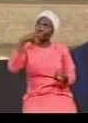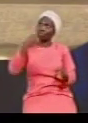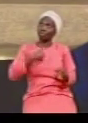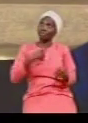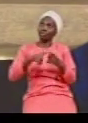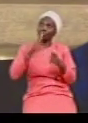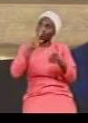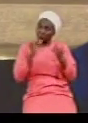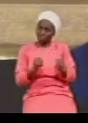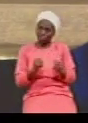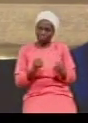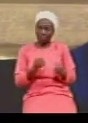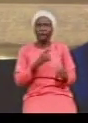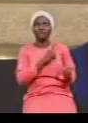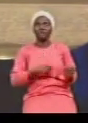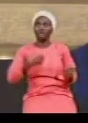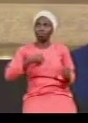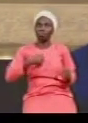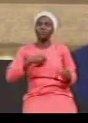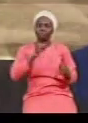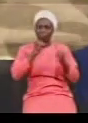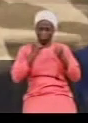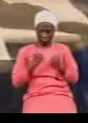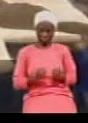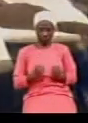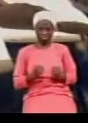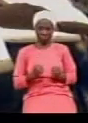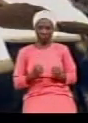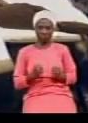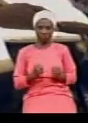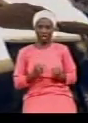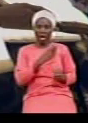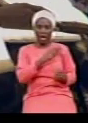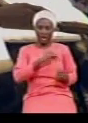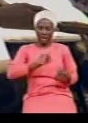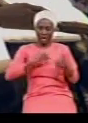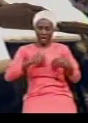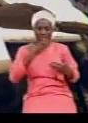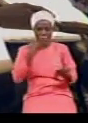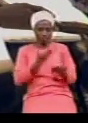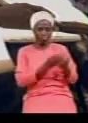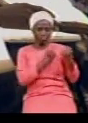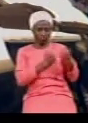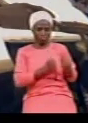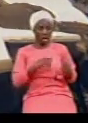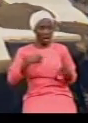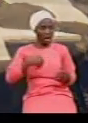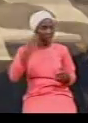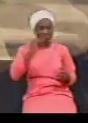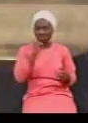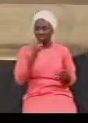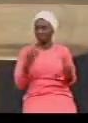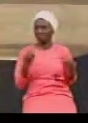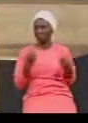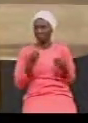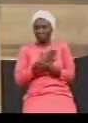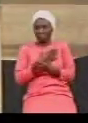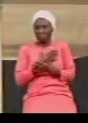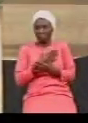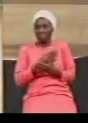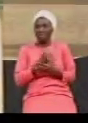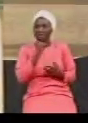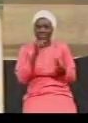strong. I am strong. I'm of a good courage. I will not fear a little baby that